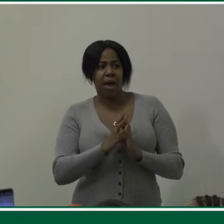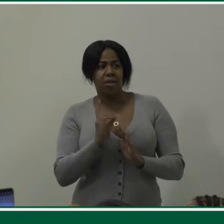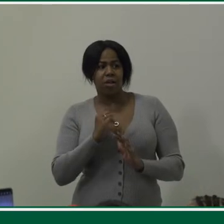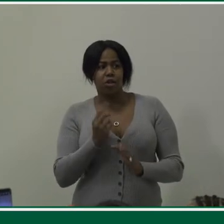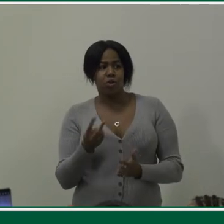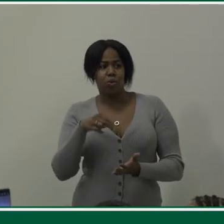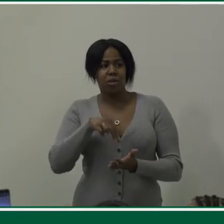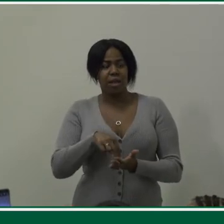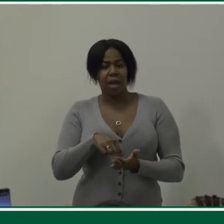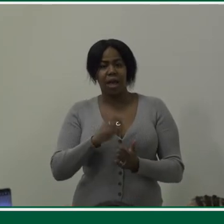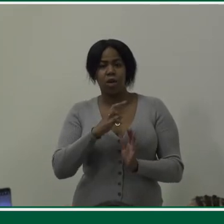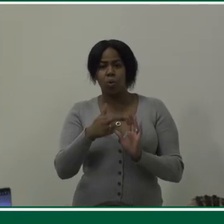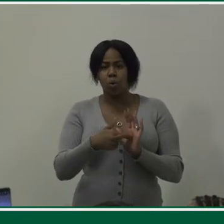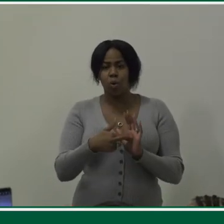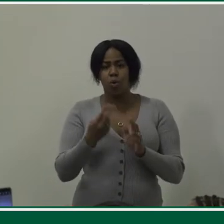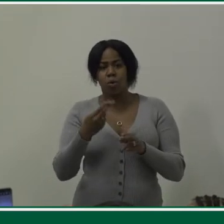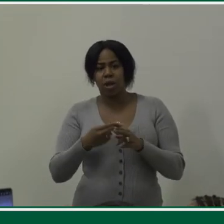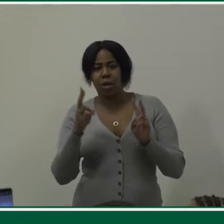the area that you are representing.